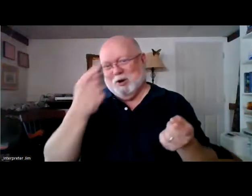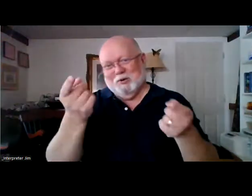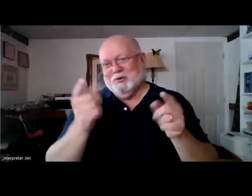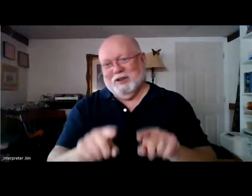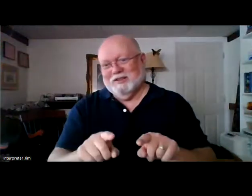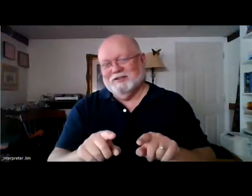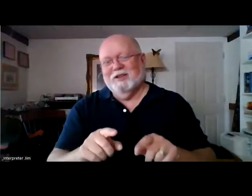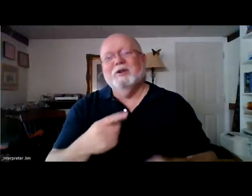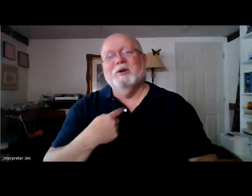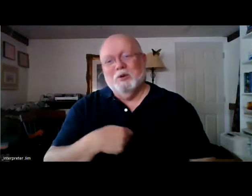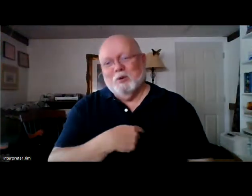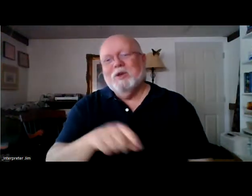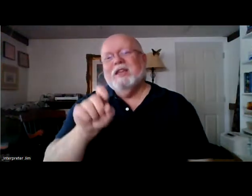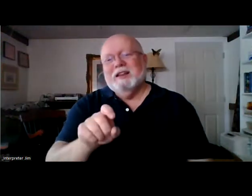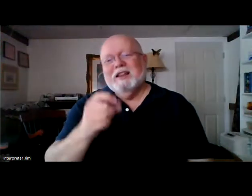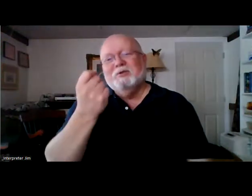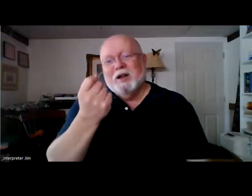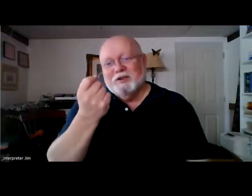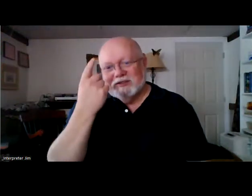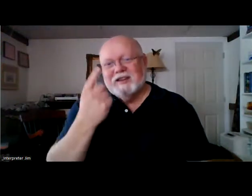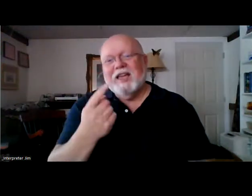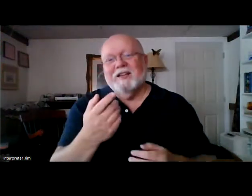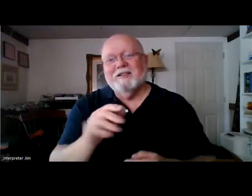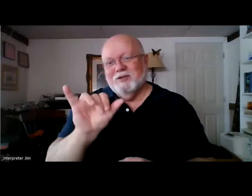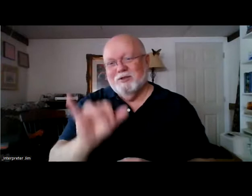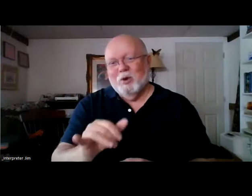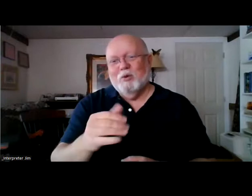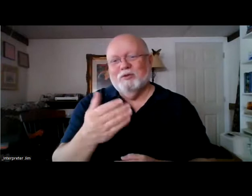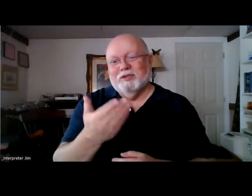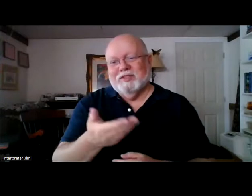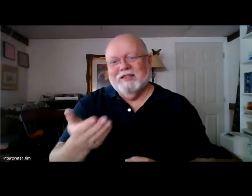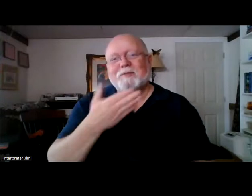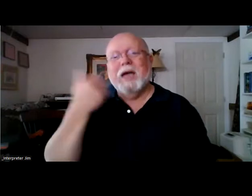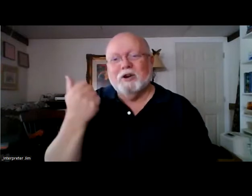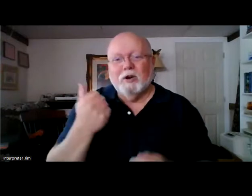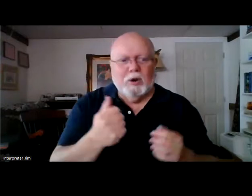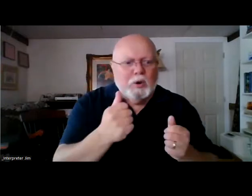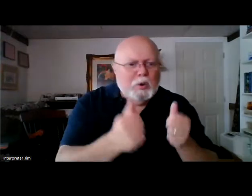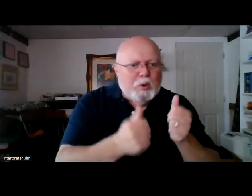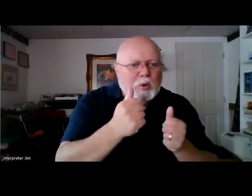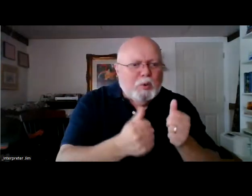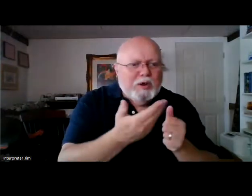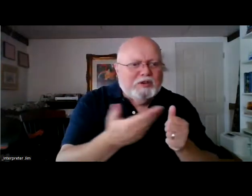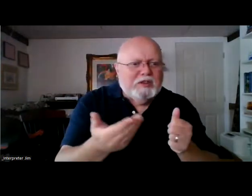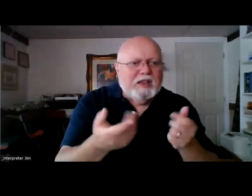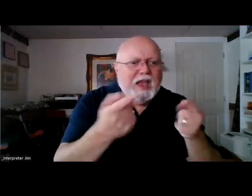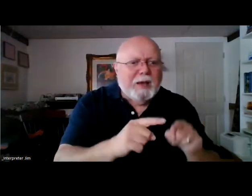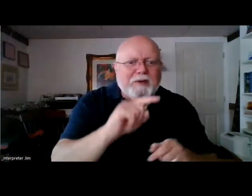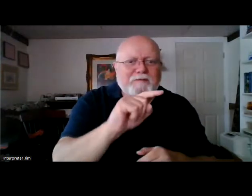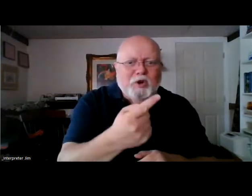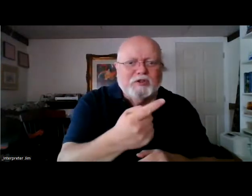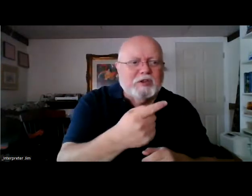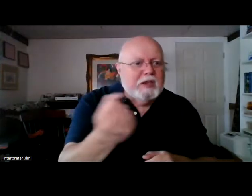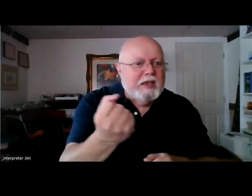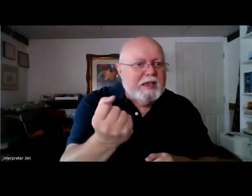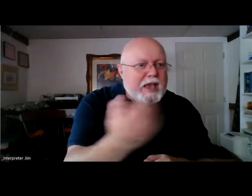we really need to understand these things better, sort of which comes first, which leads to which. And there's probably, again, it probably